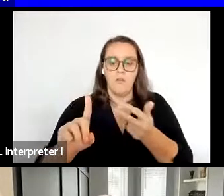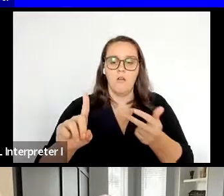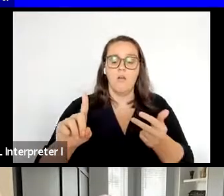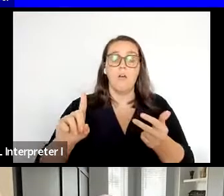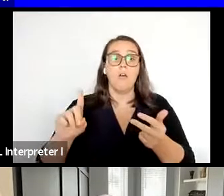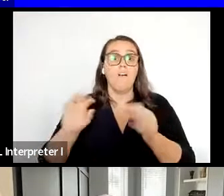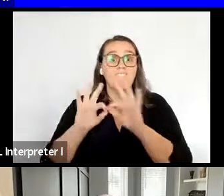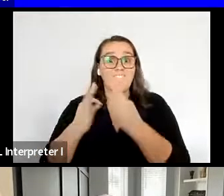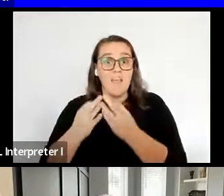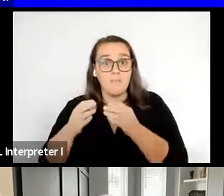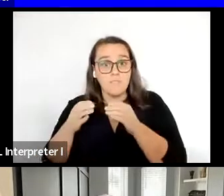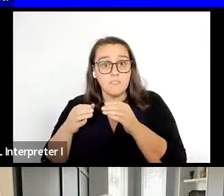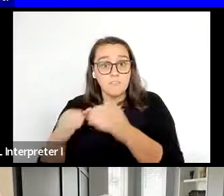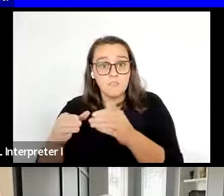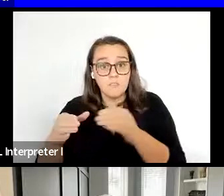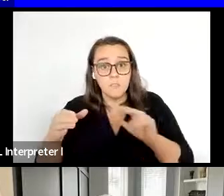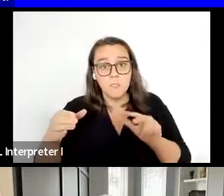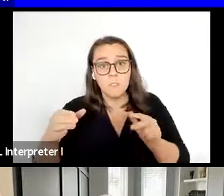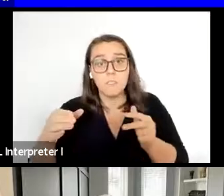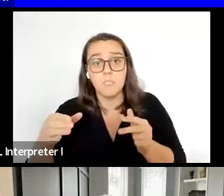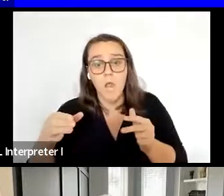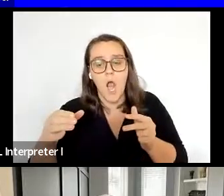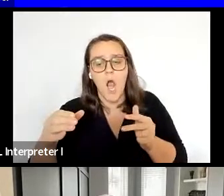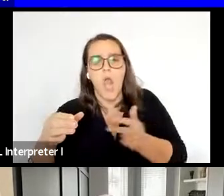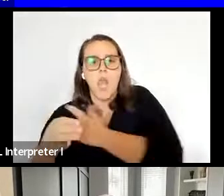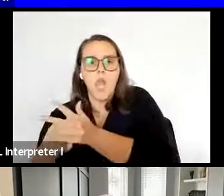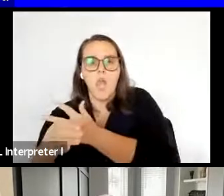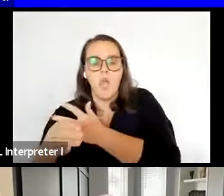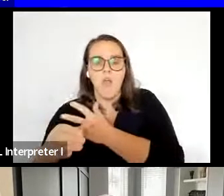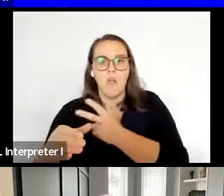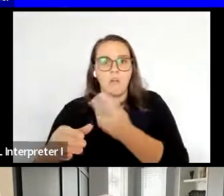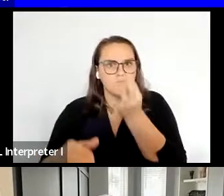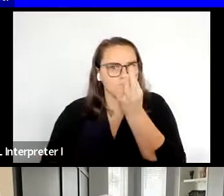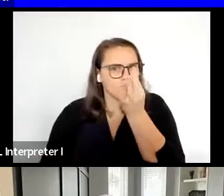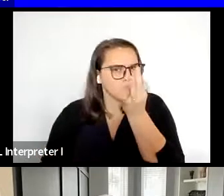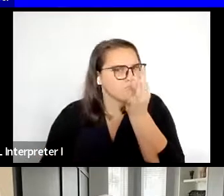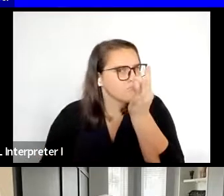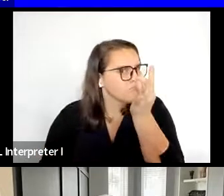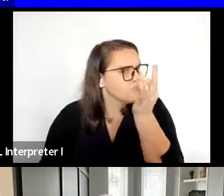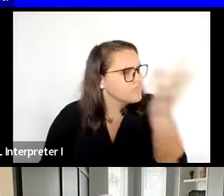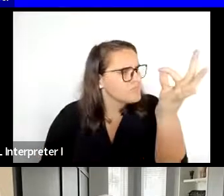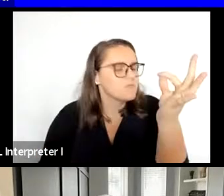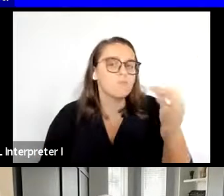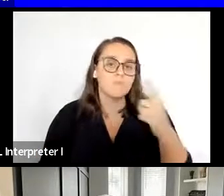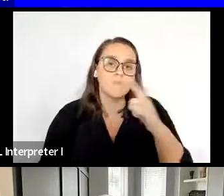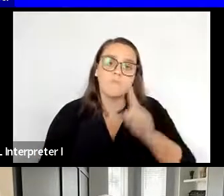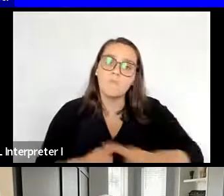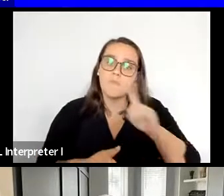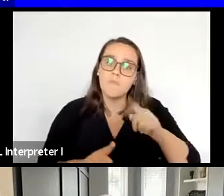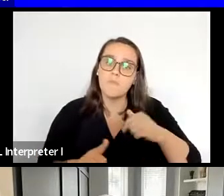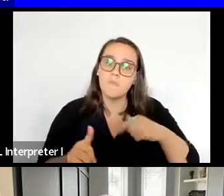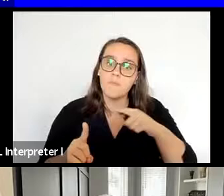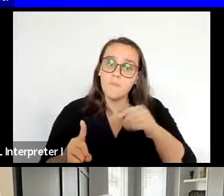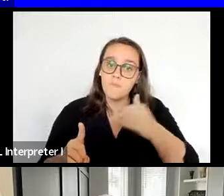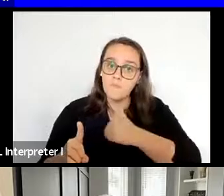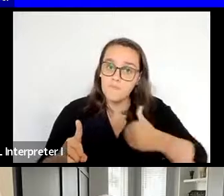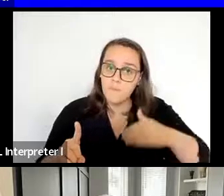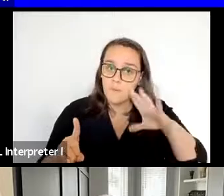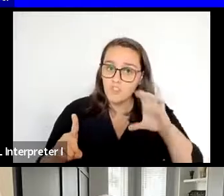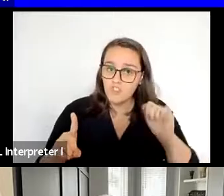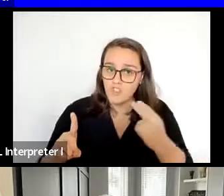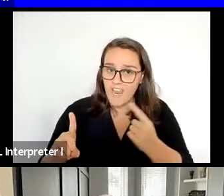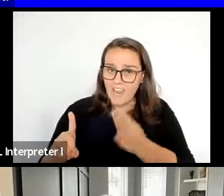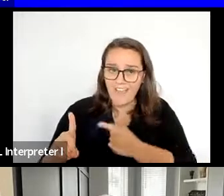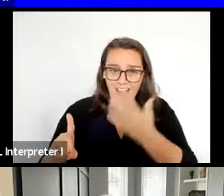families, workers, seniors, et cetera. And so, Councilmember Che, I know you